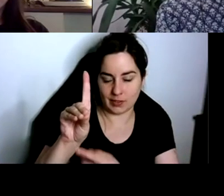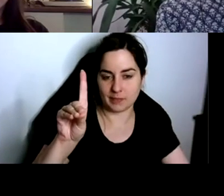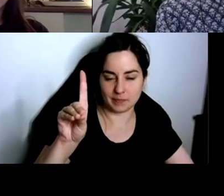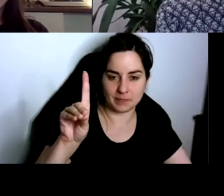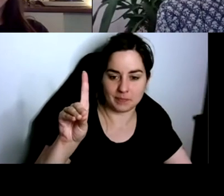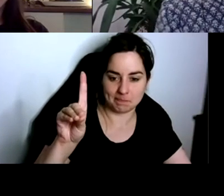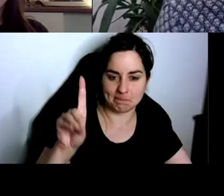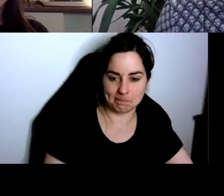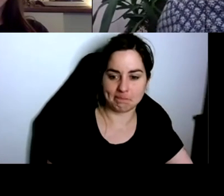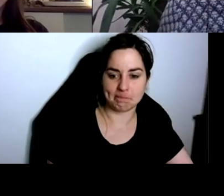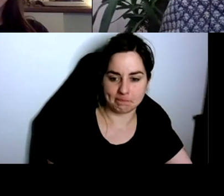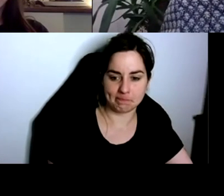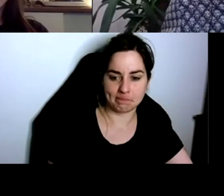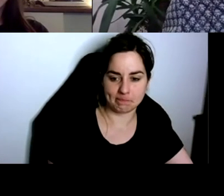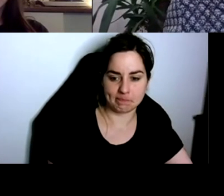yeah, I think